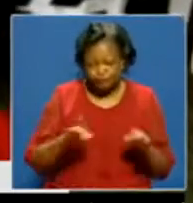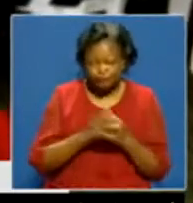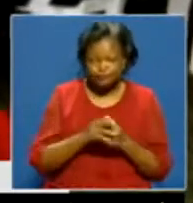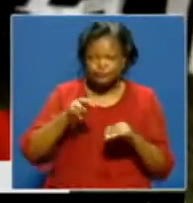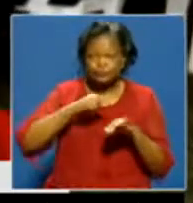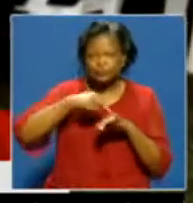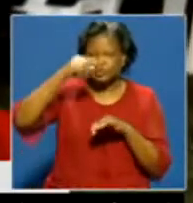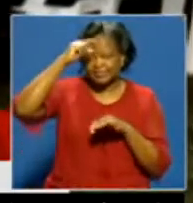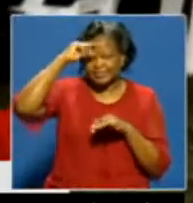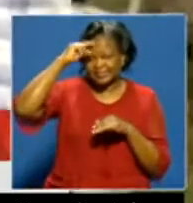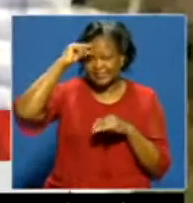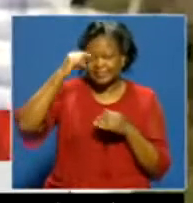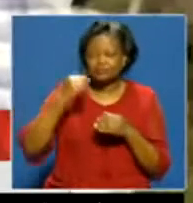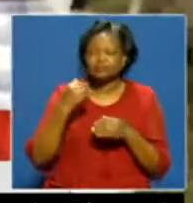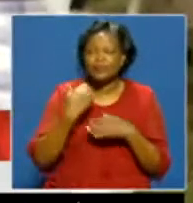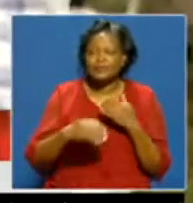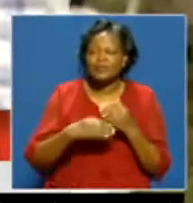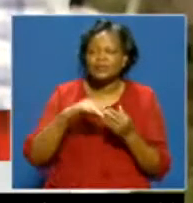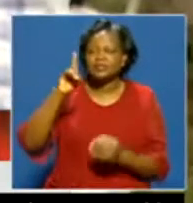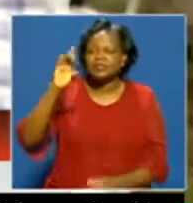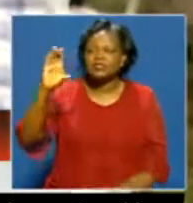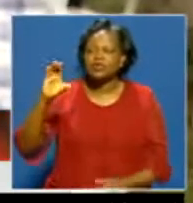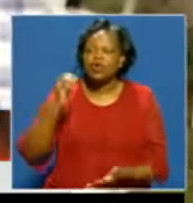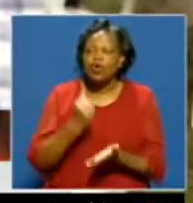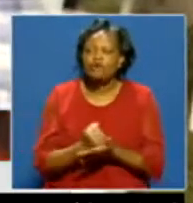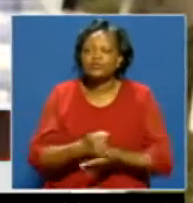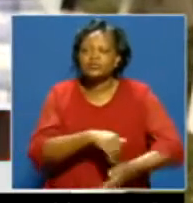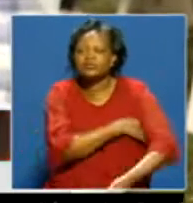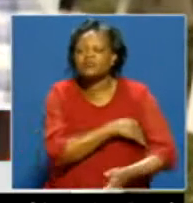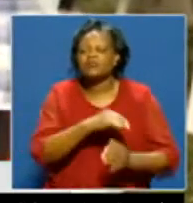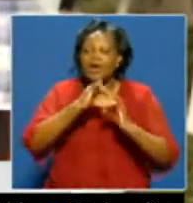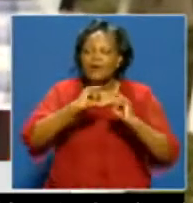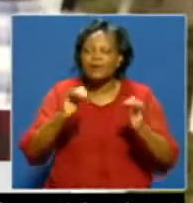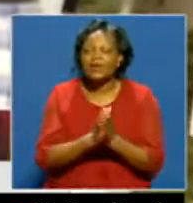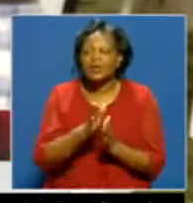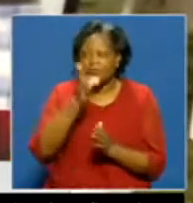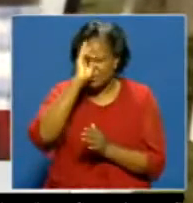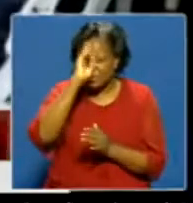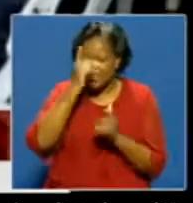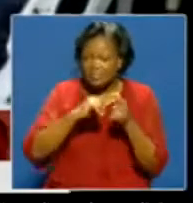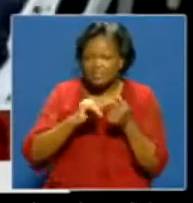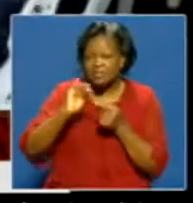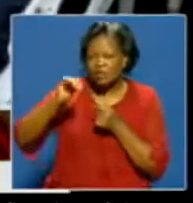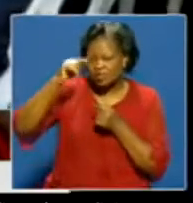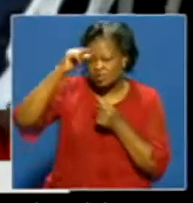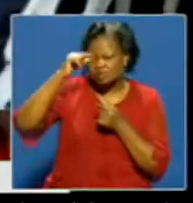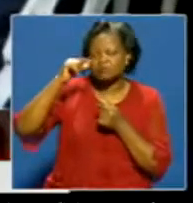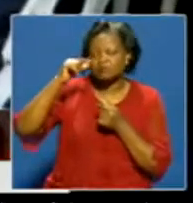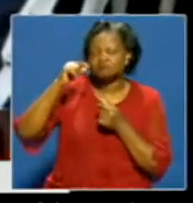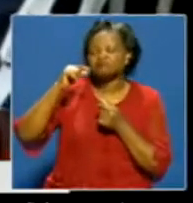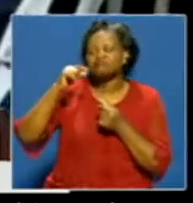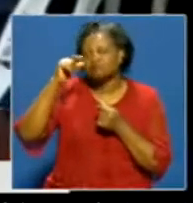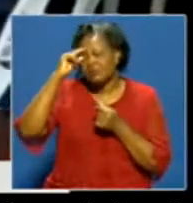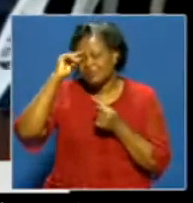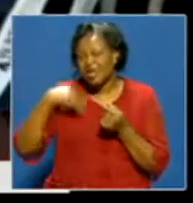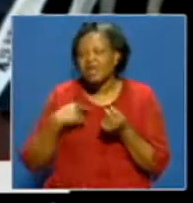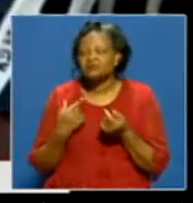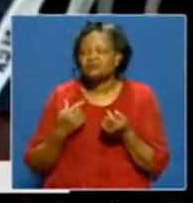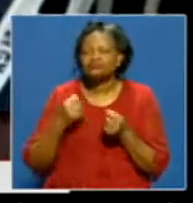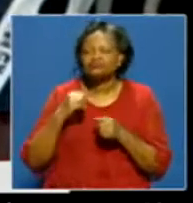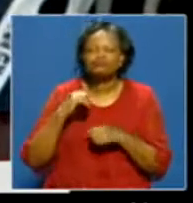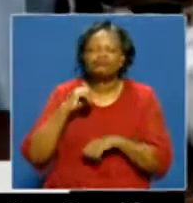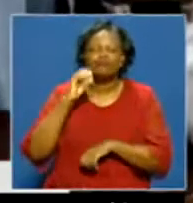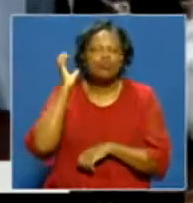up a DCC office chief's camp and a police post, while the county government has a polytechnic Chemundu dispensary with the